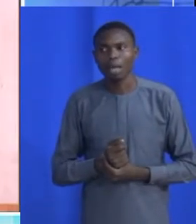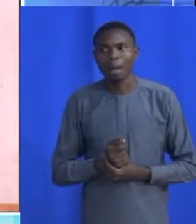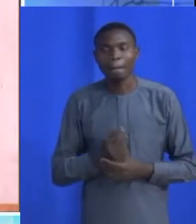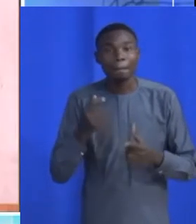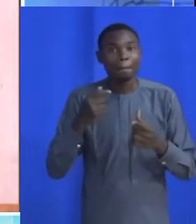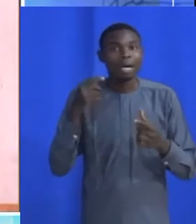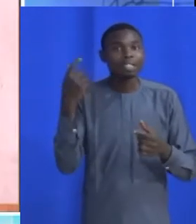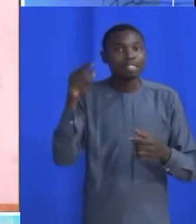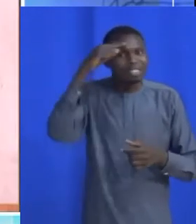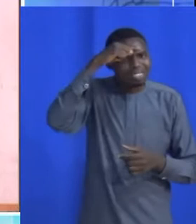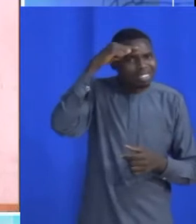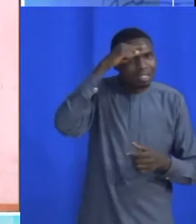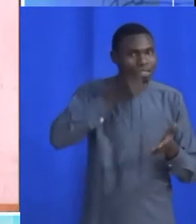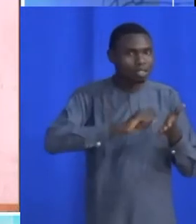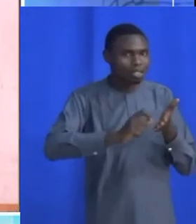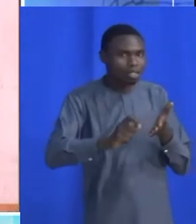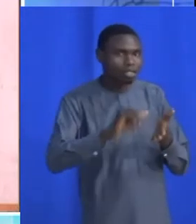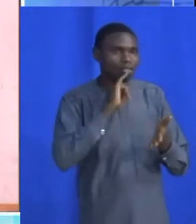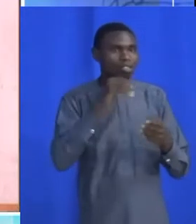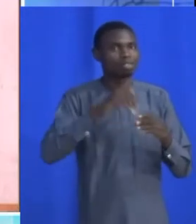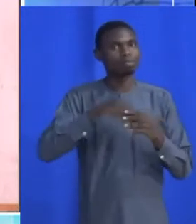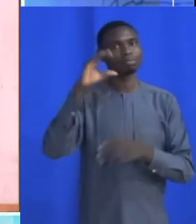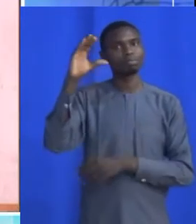rule of law is used